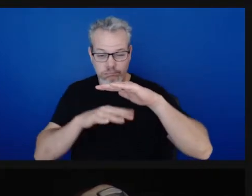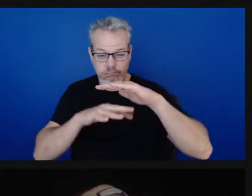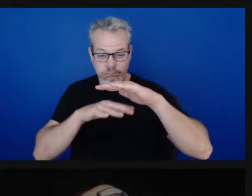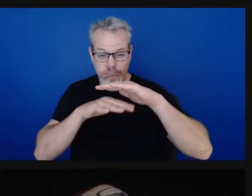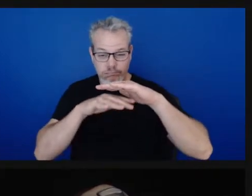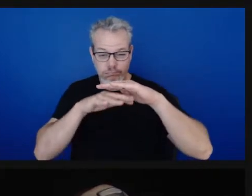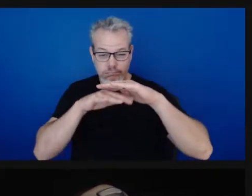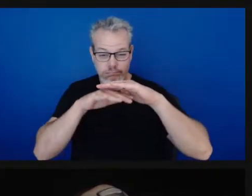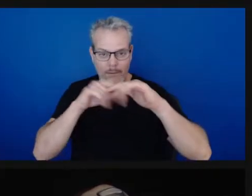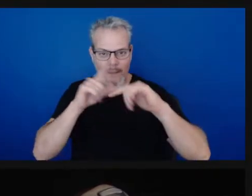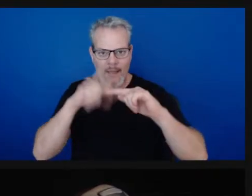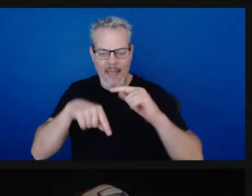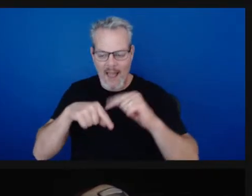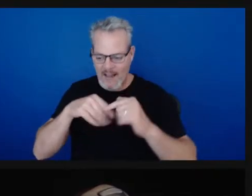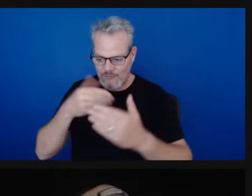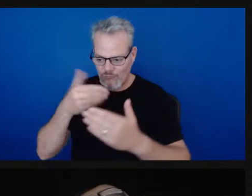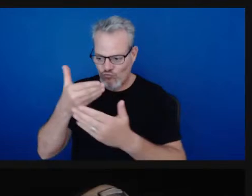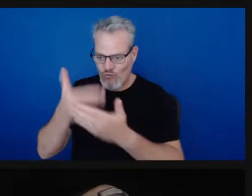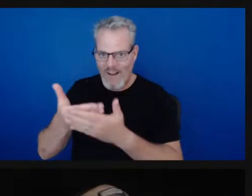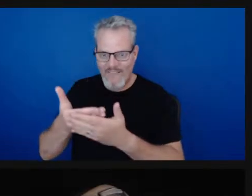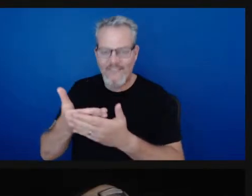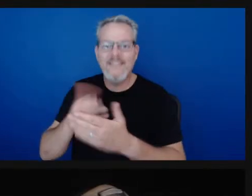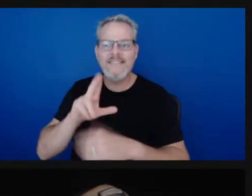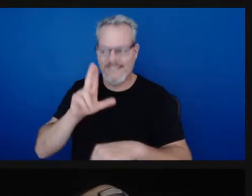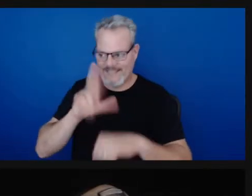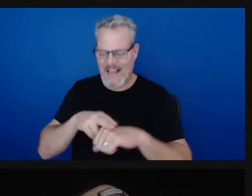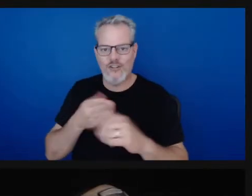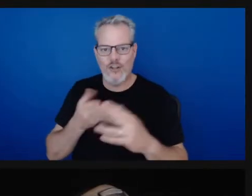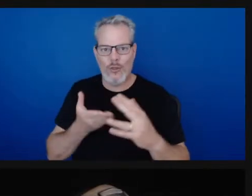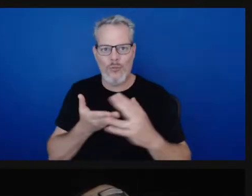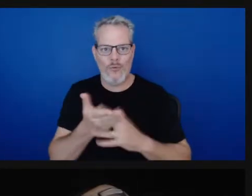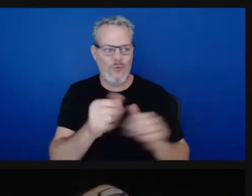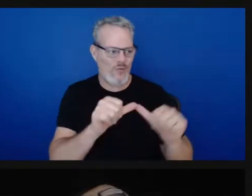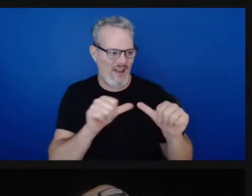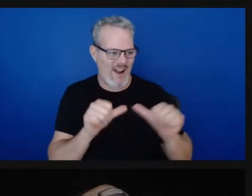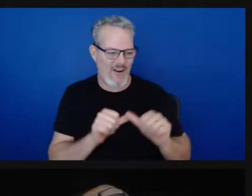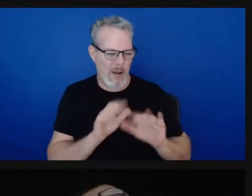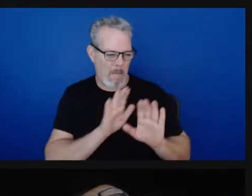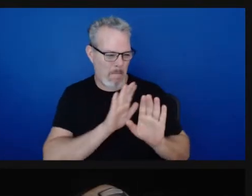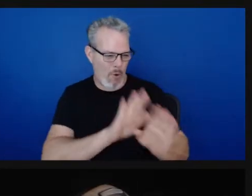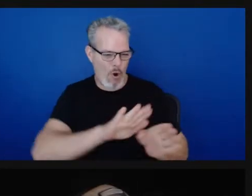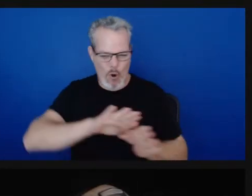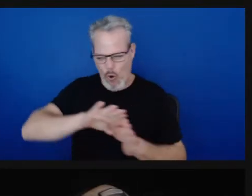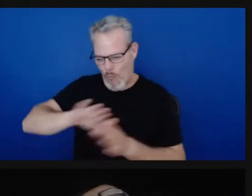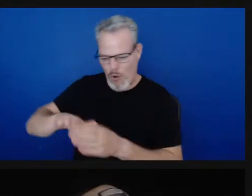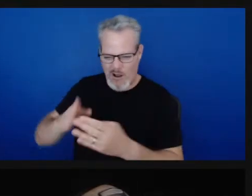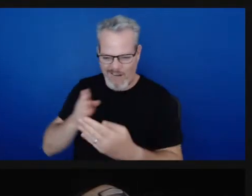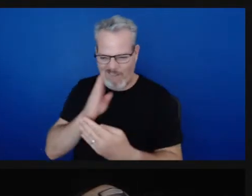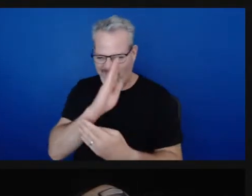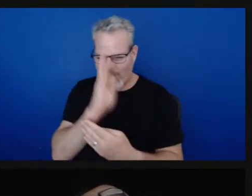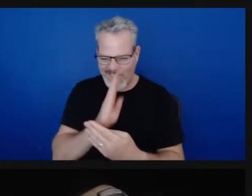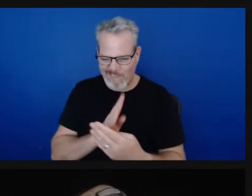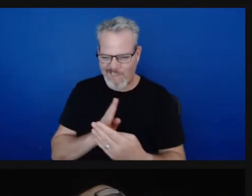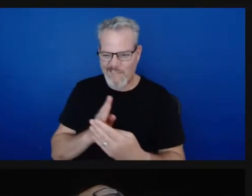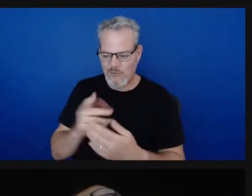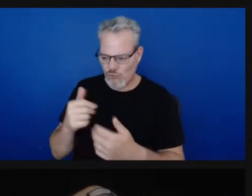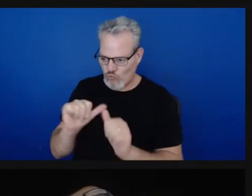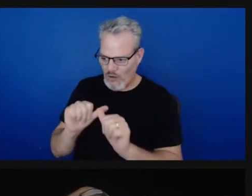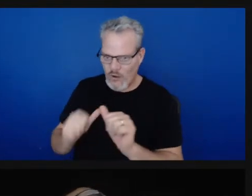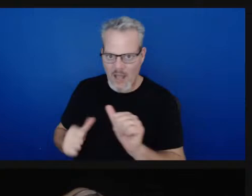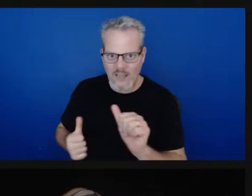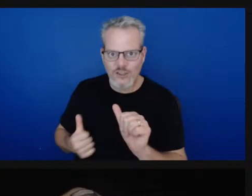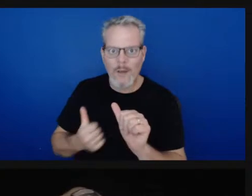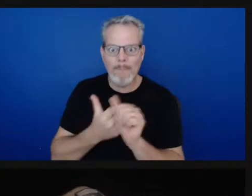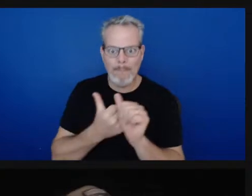as easily, then naturally it's going to come through here. And if it does that, then naturally it's going to push this piece of land, and that's trying to catch up to here, right?